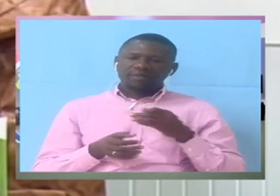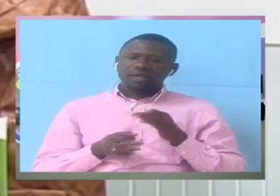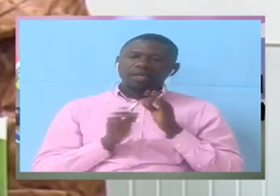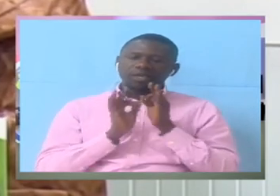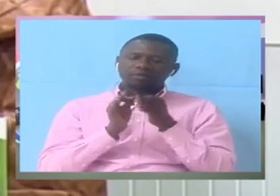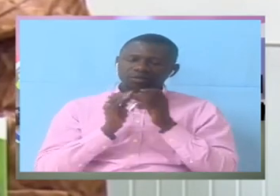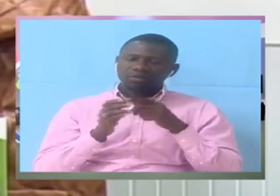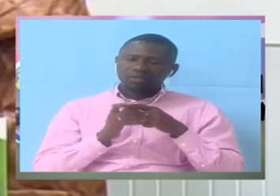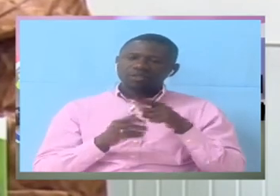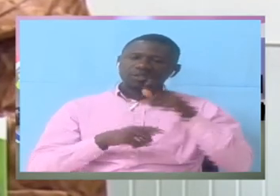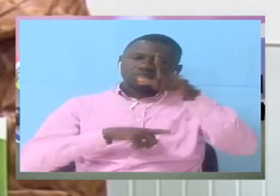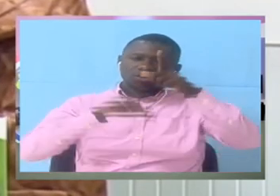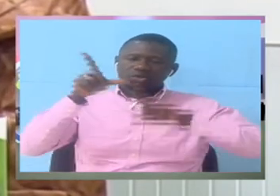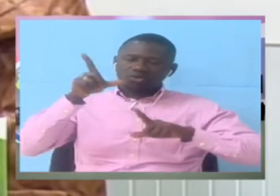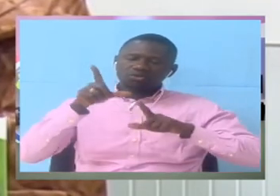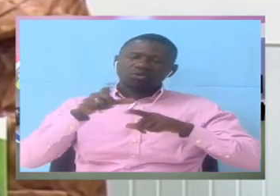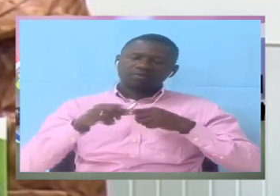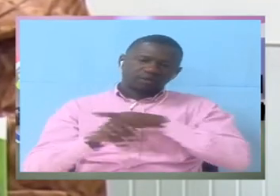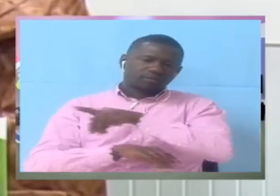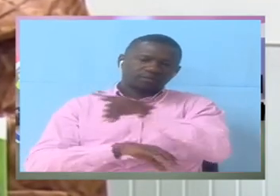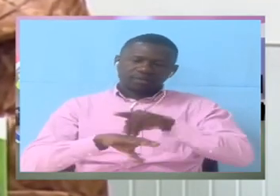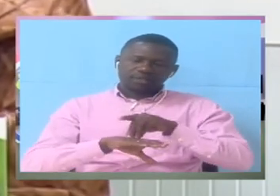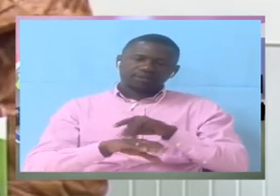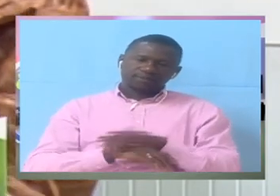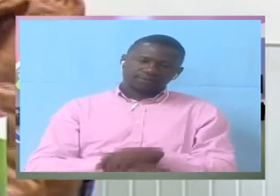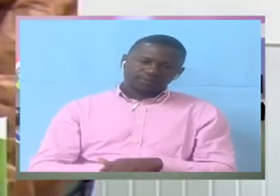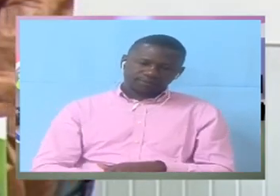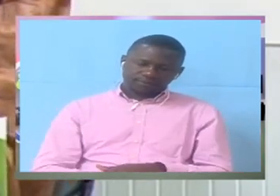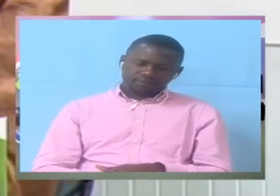Then he gave us the direction to that place.